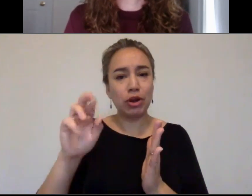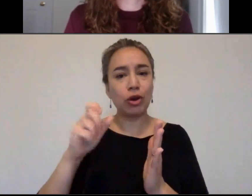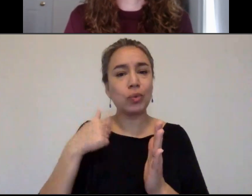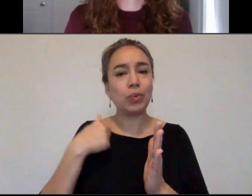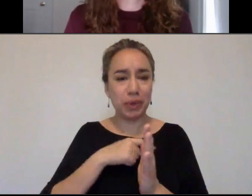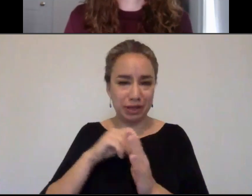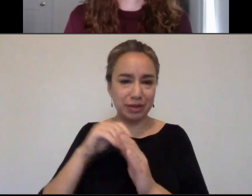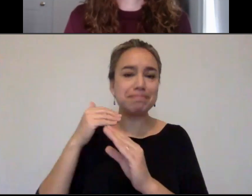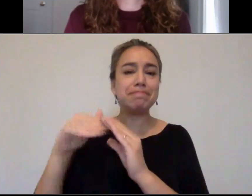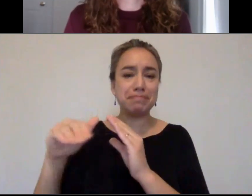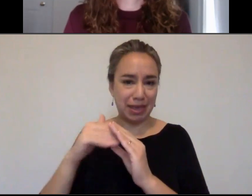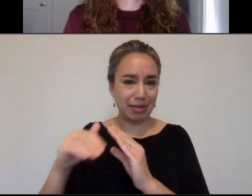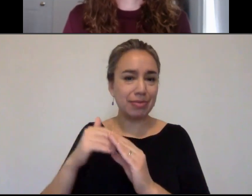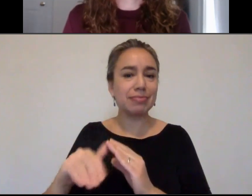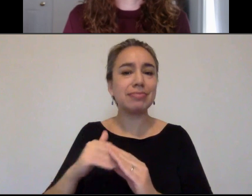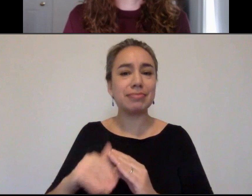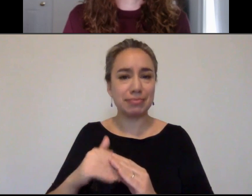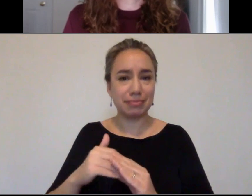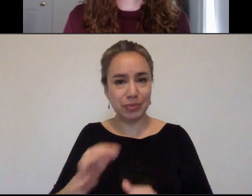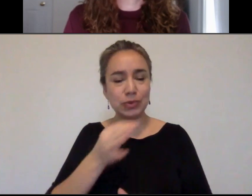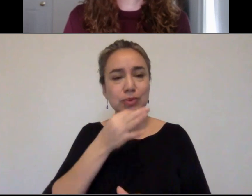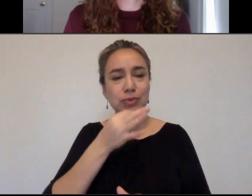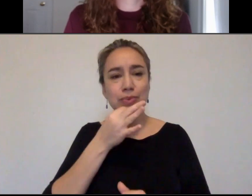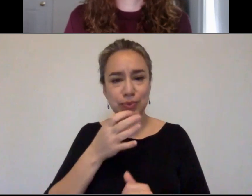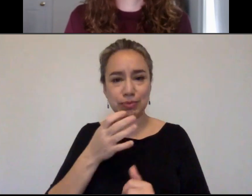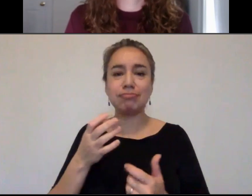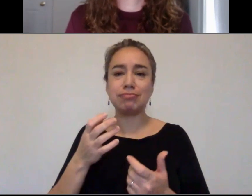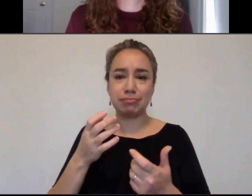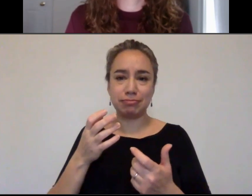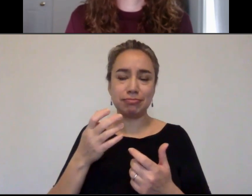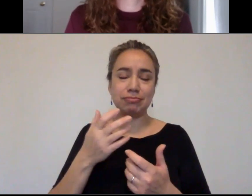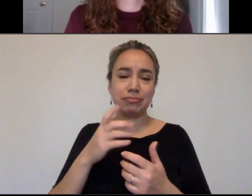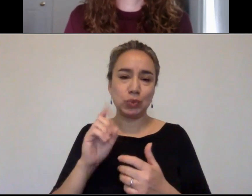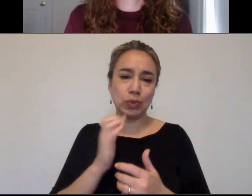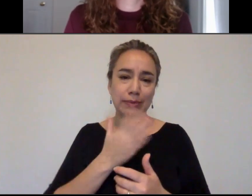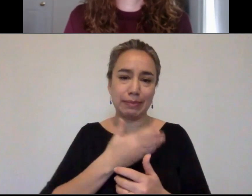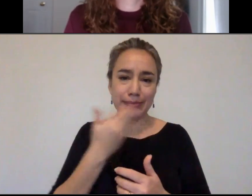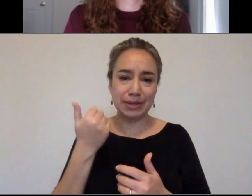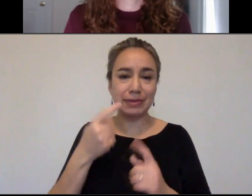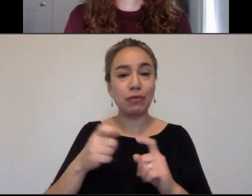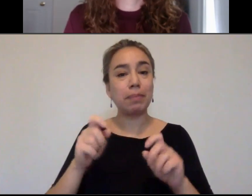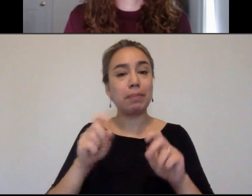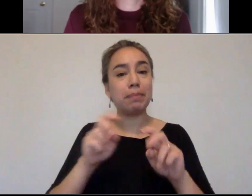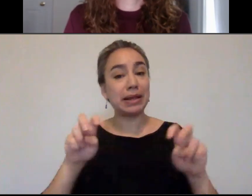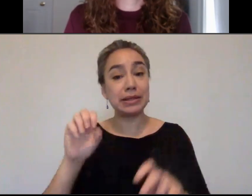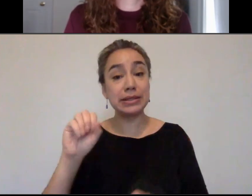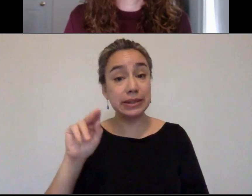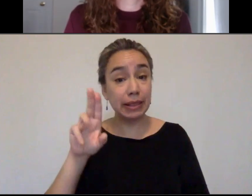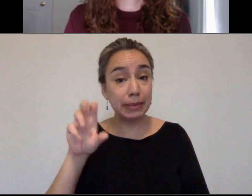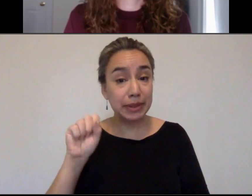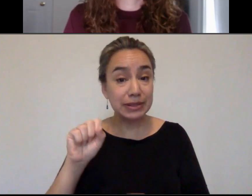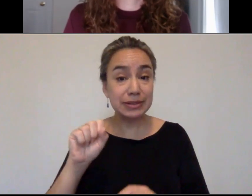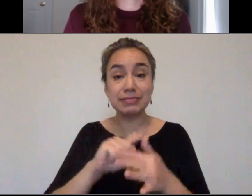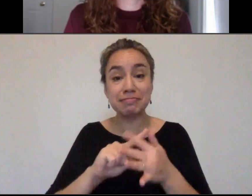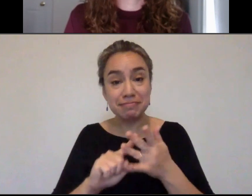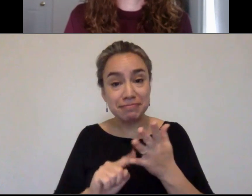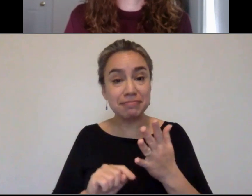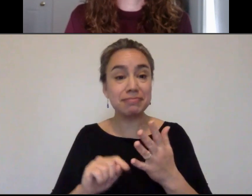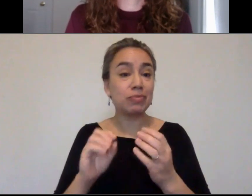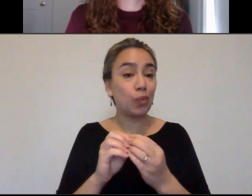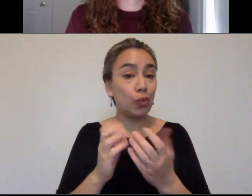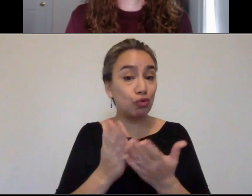by email pretty soon. Some people have asked for the panelist syllabi, for more resources